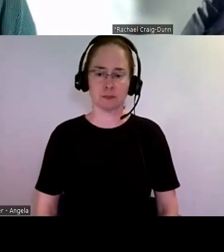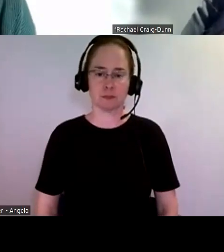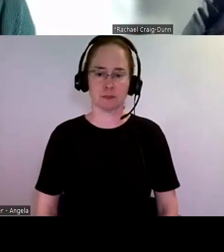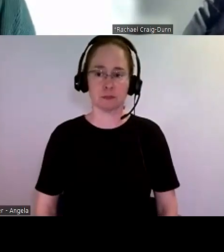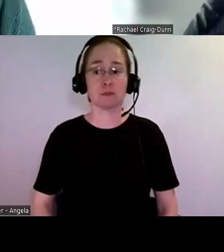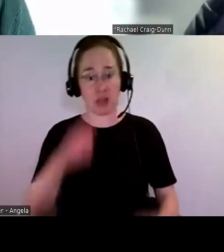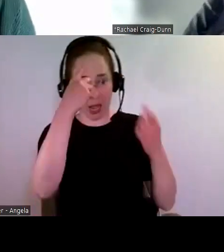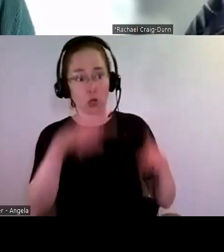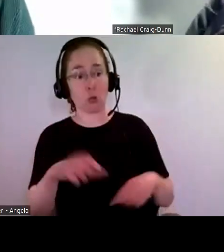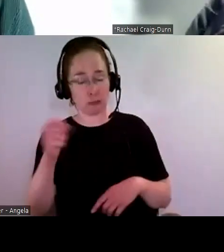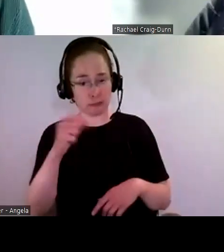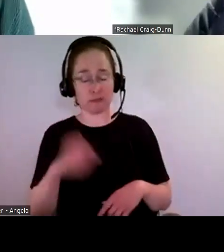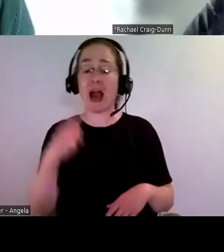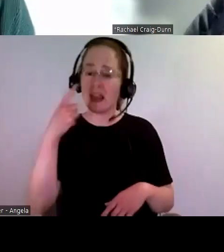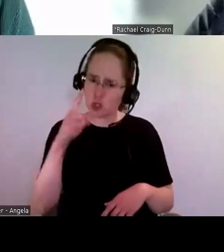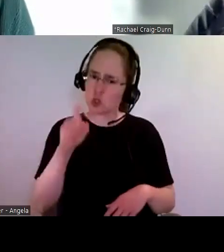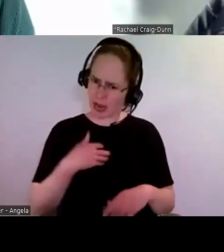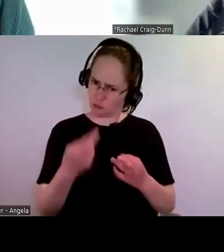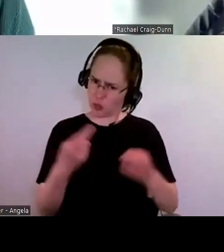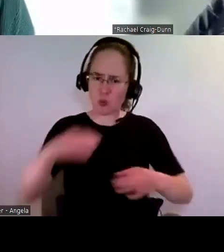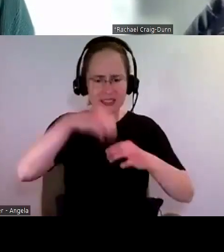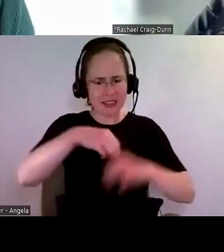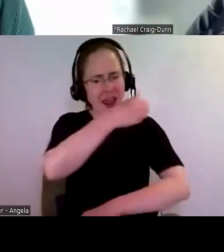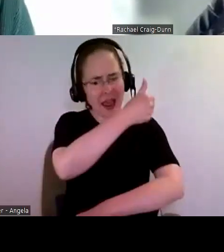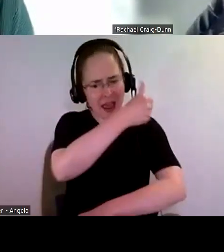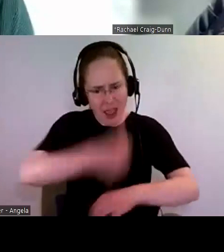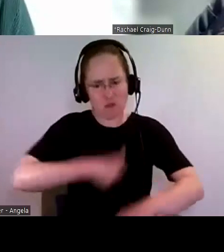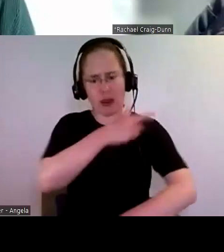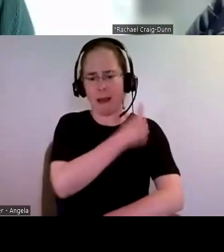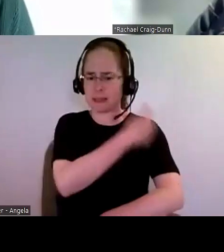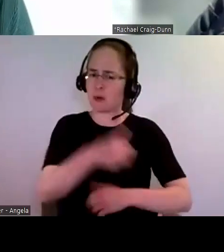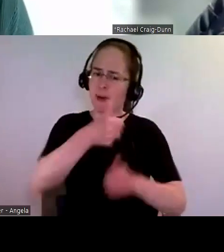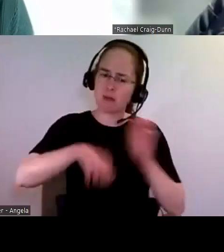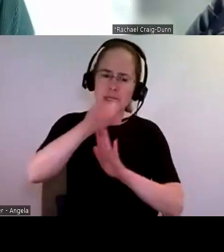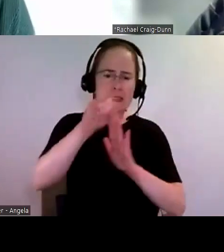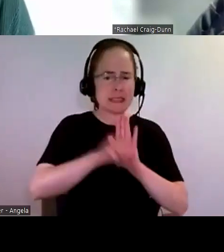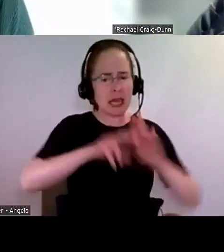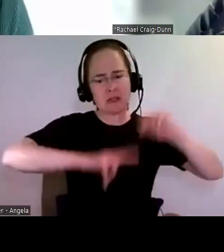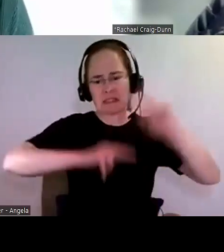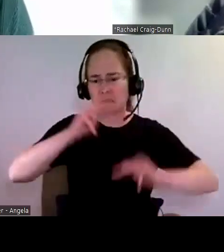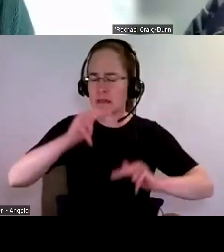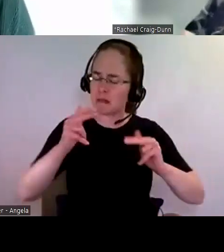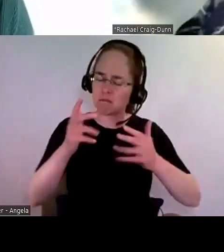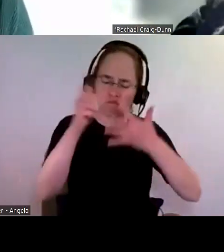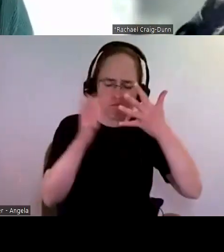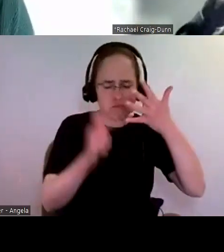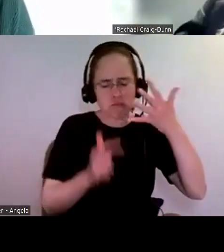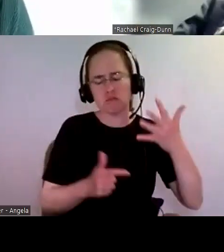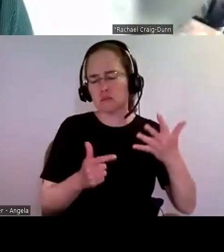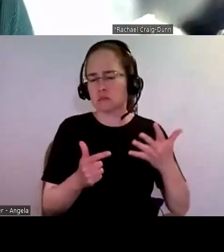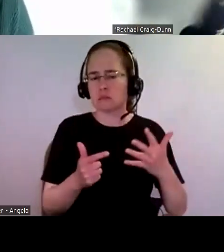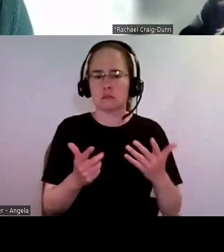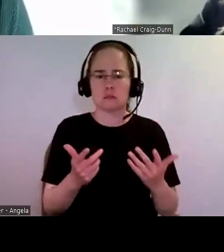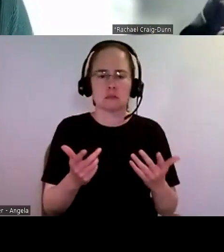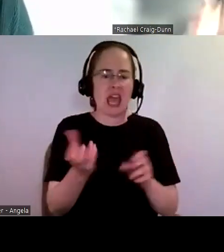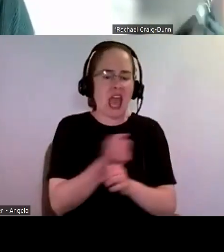I agree. And I think there should be resources in every hospital and state facility and of everything in that region